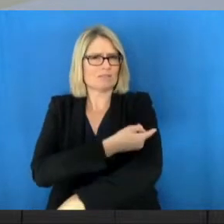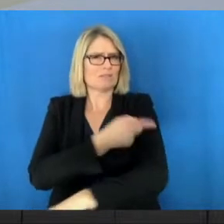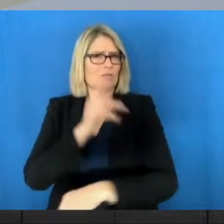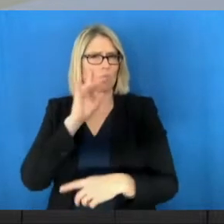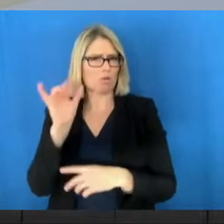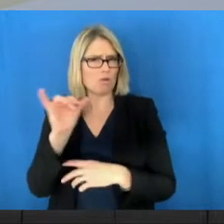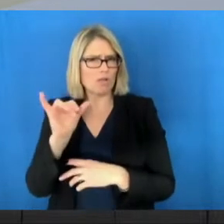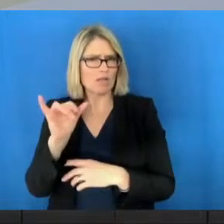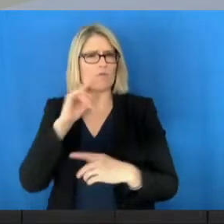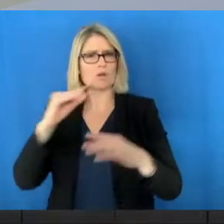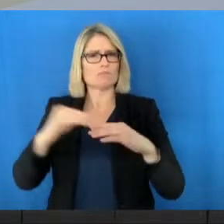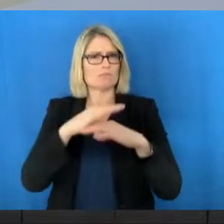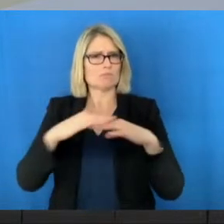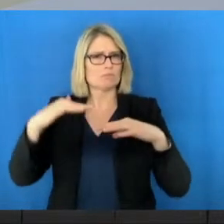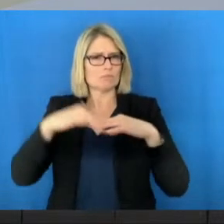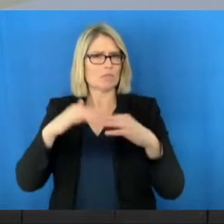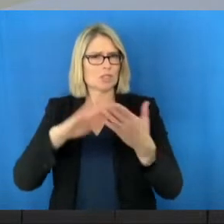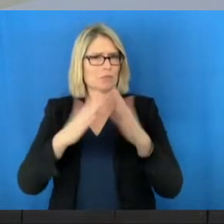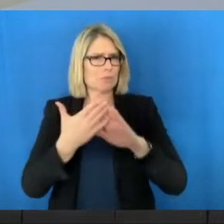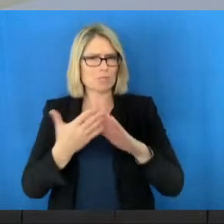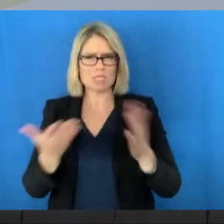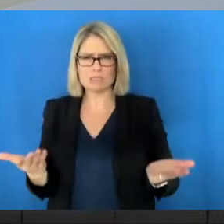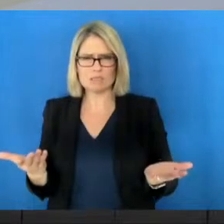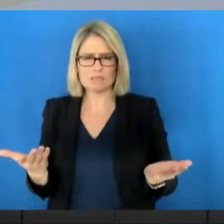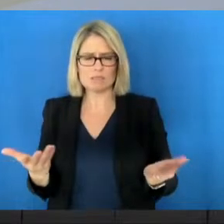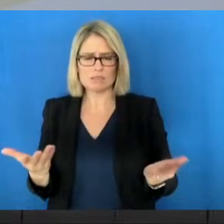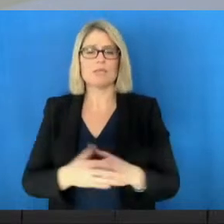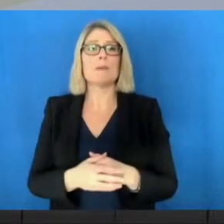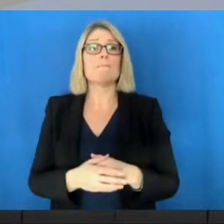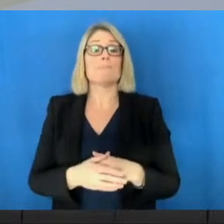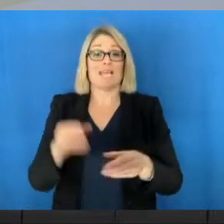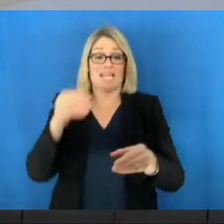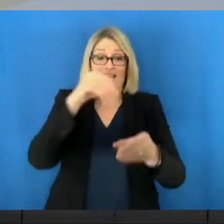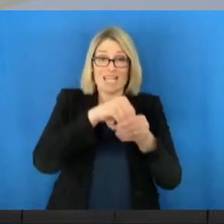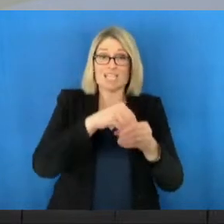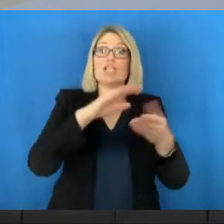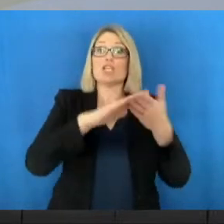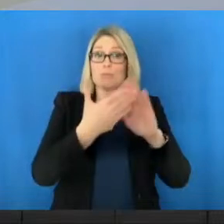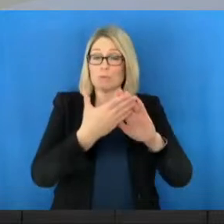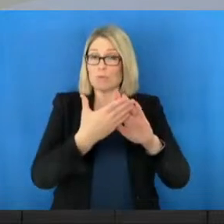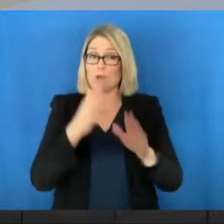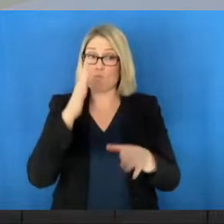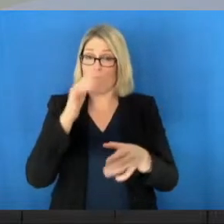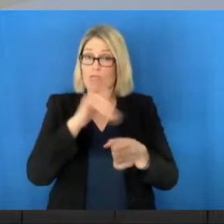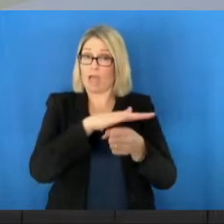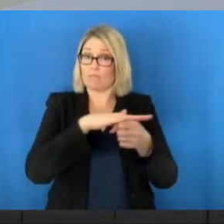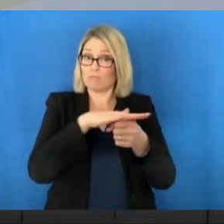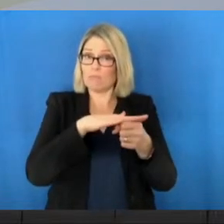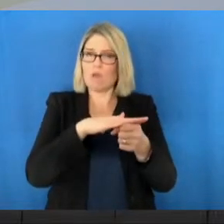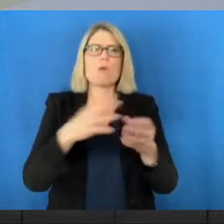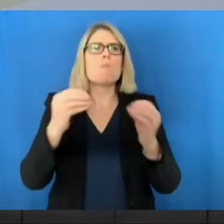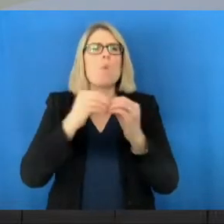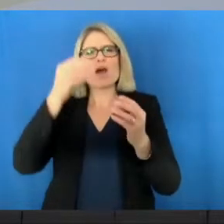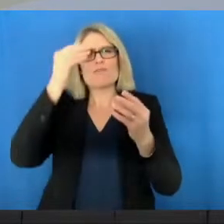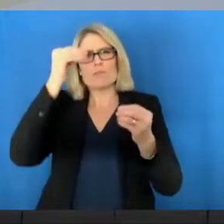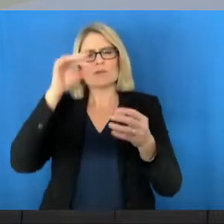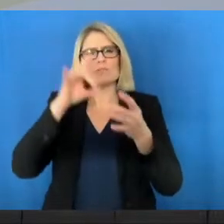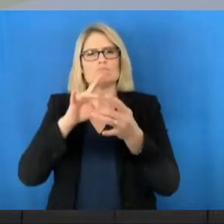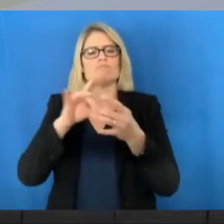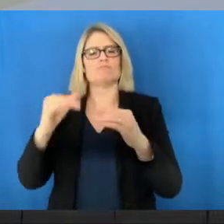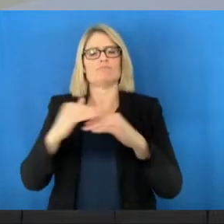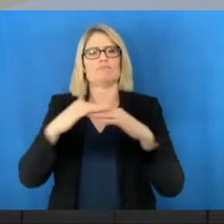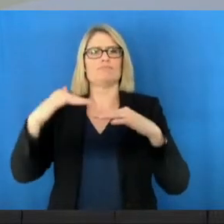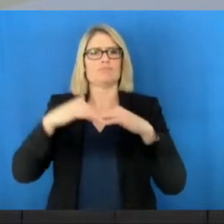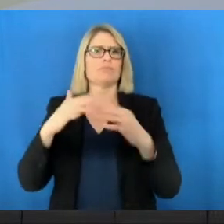in Indigenous communities? Will they be actually in the communities? Just a few more details on that if you have any.